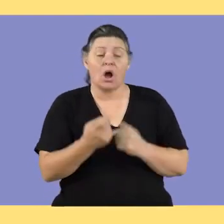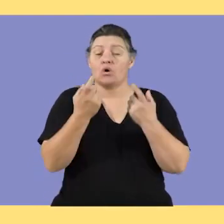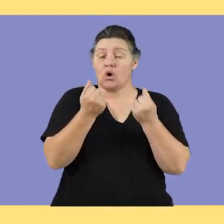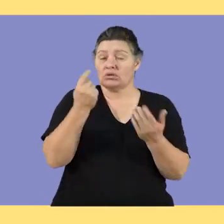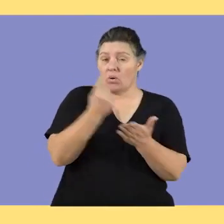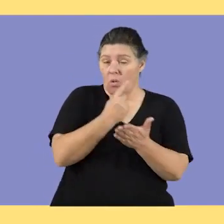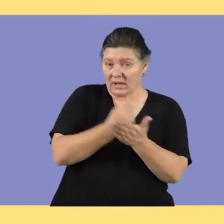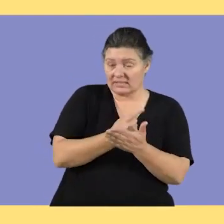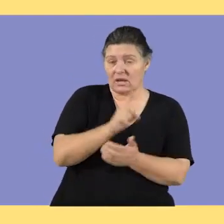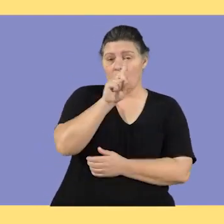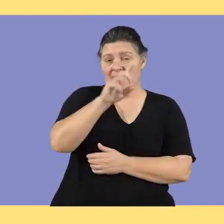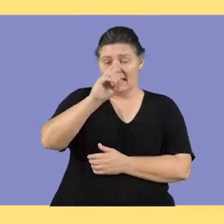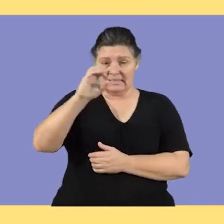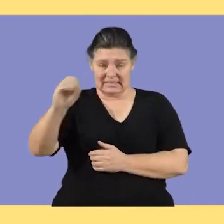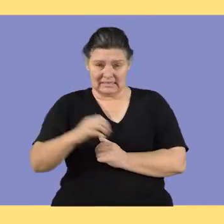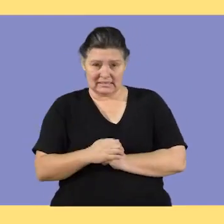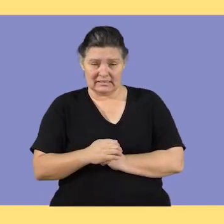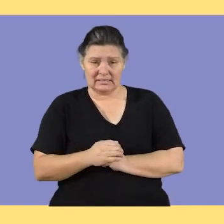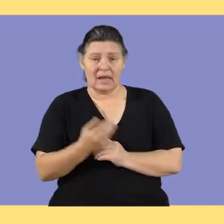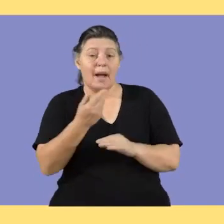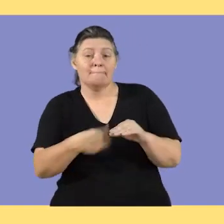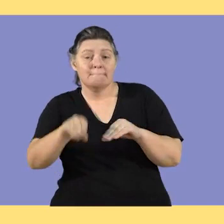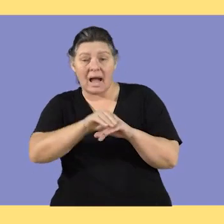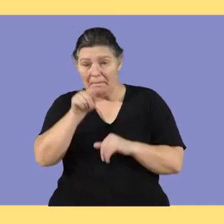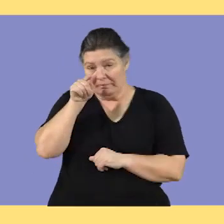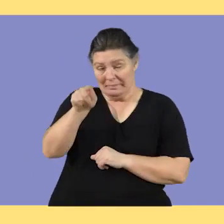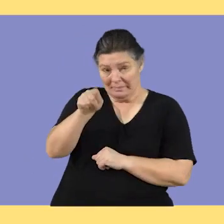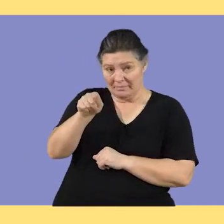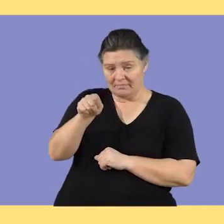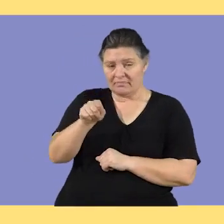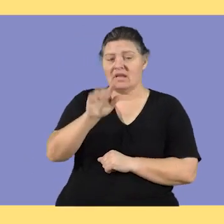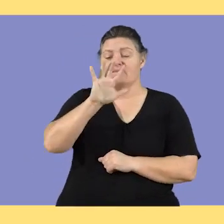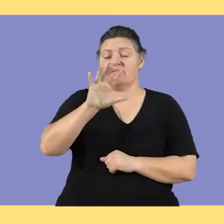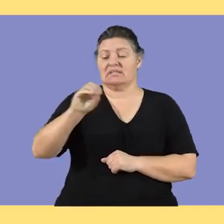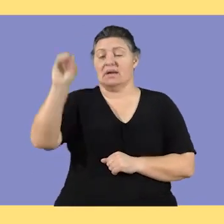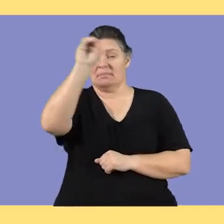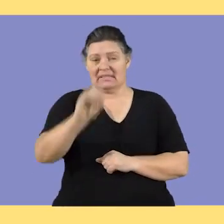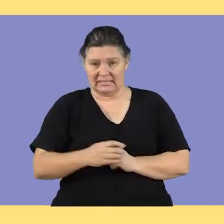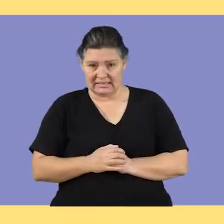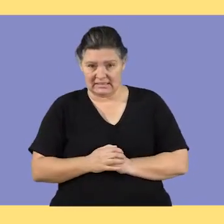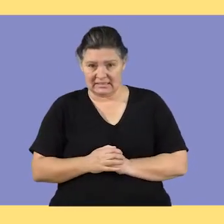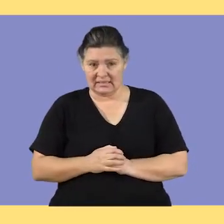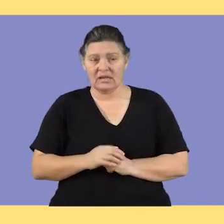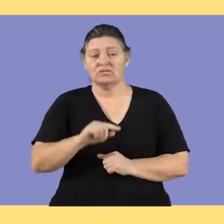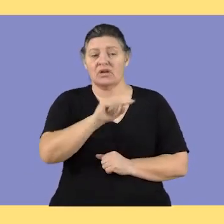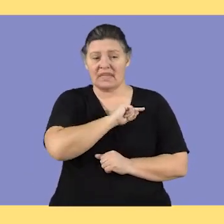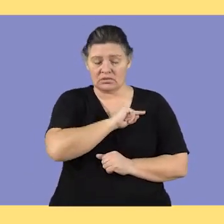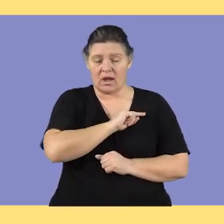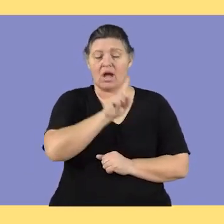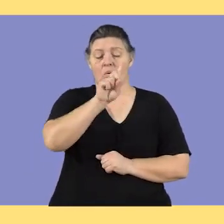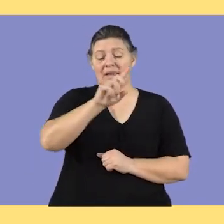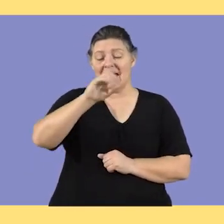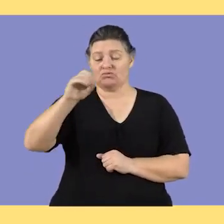you. Cost is always 100. Markup, according to this one, 50%.